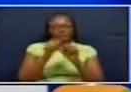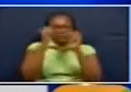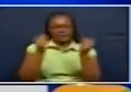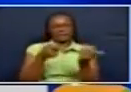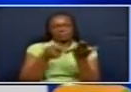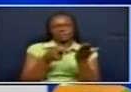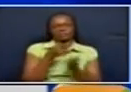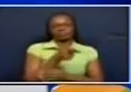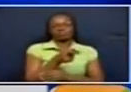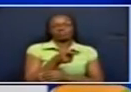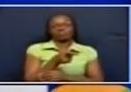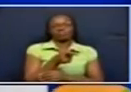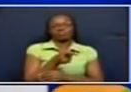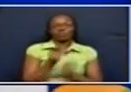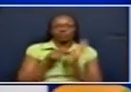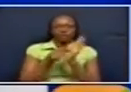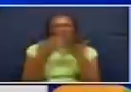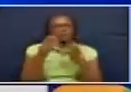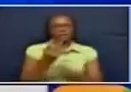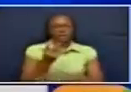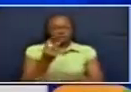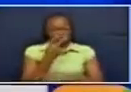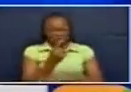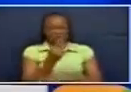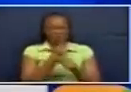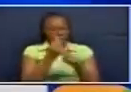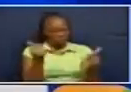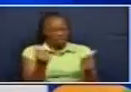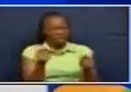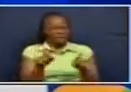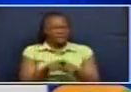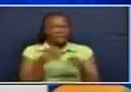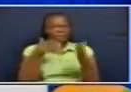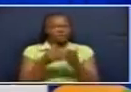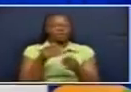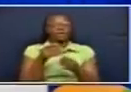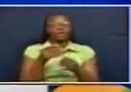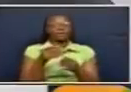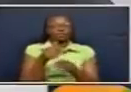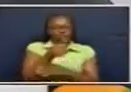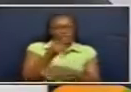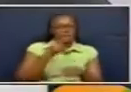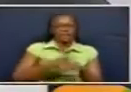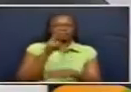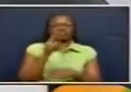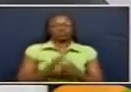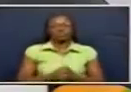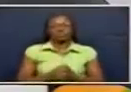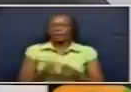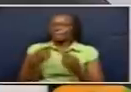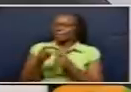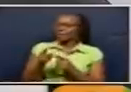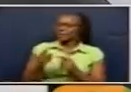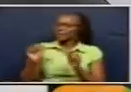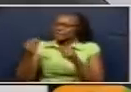to you, and you have seen the gadget working and even preventing double identification by voters. How secure is